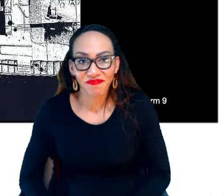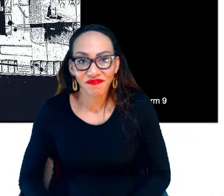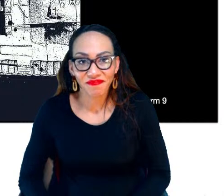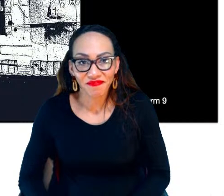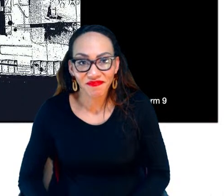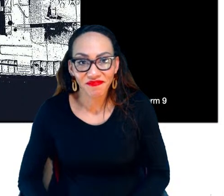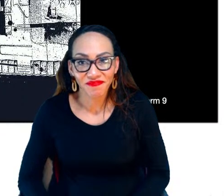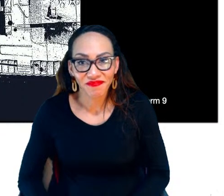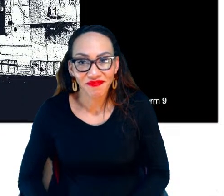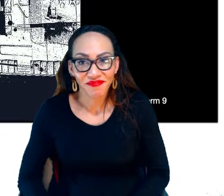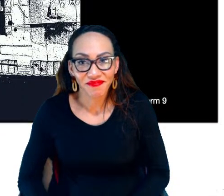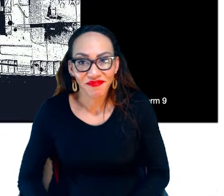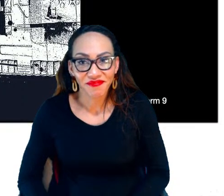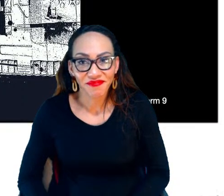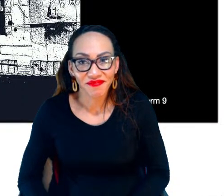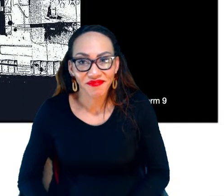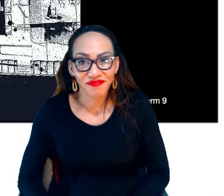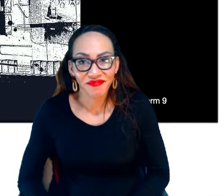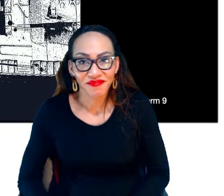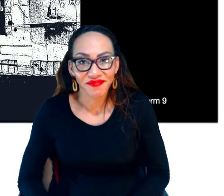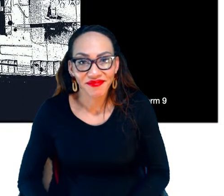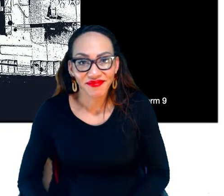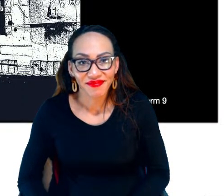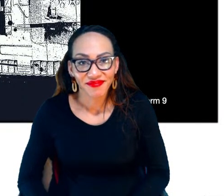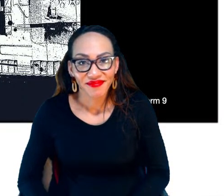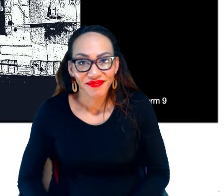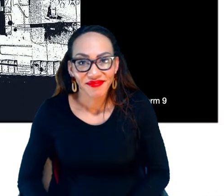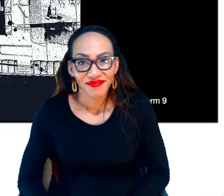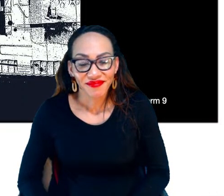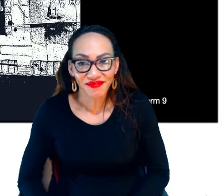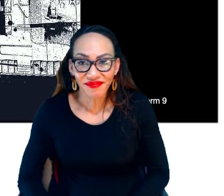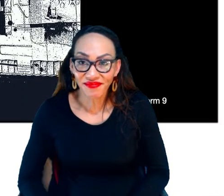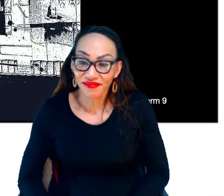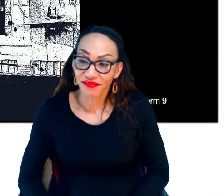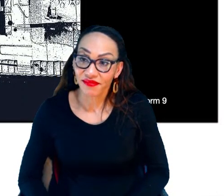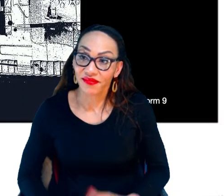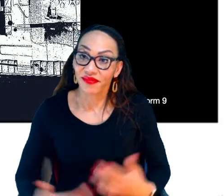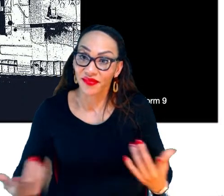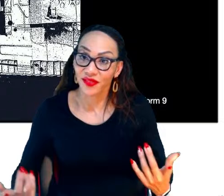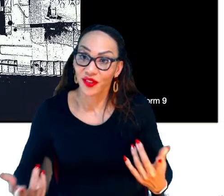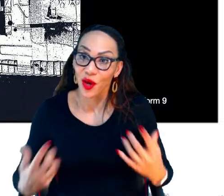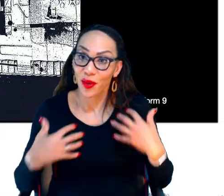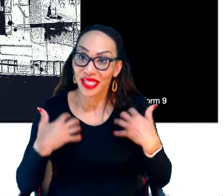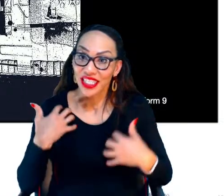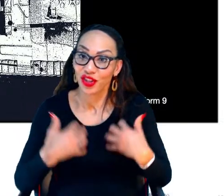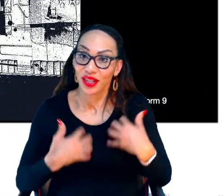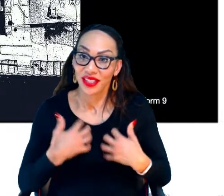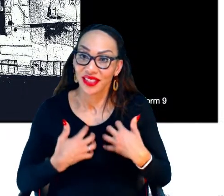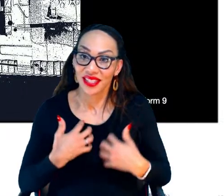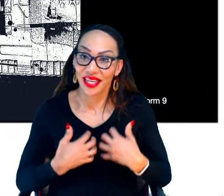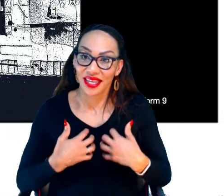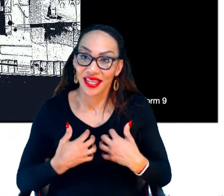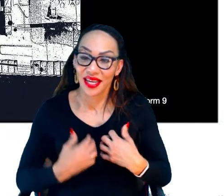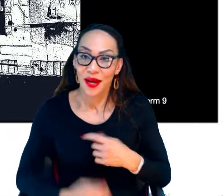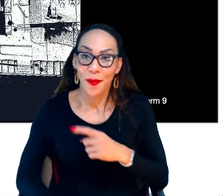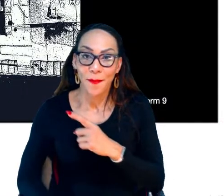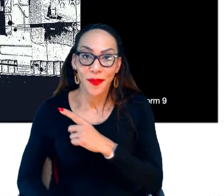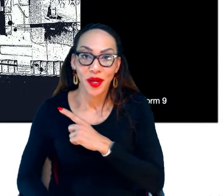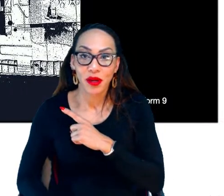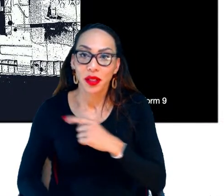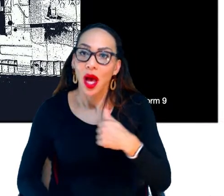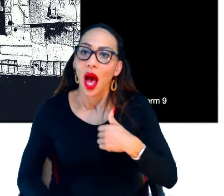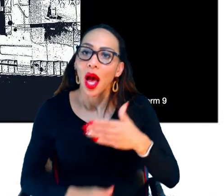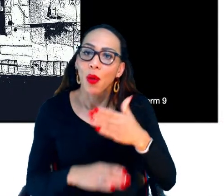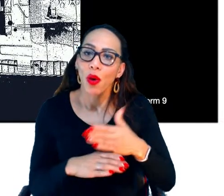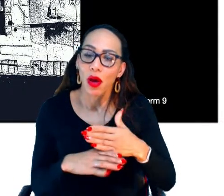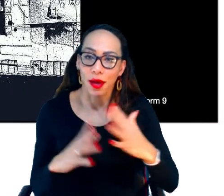So what I found interesting is because the way I work is stylistically, my